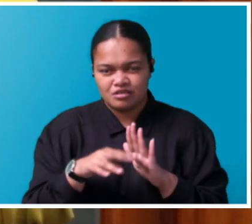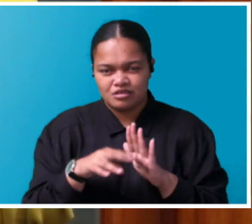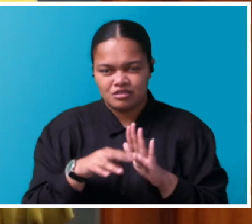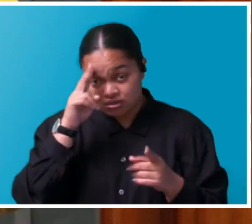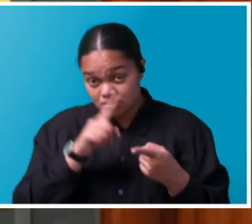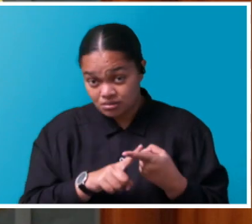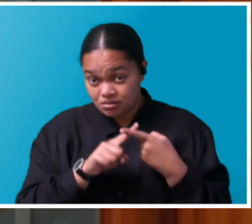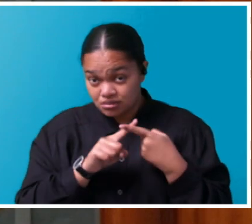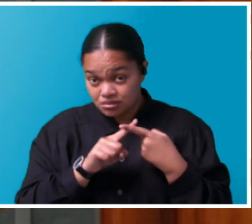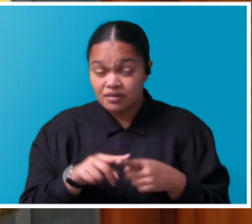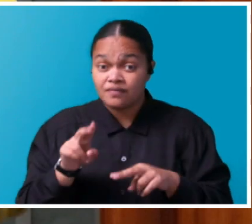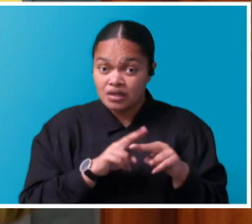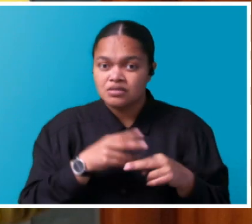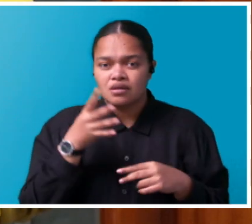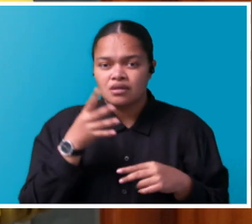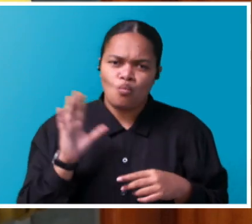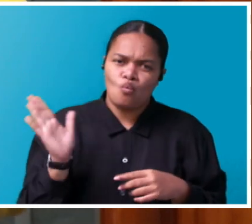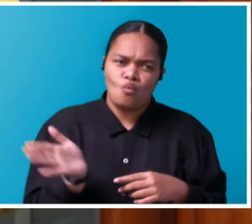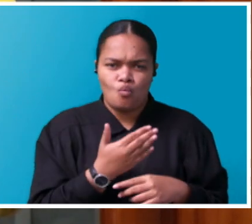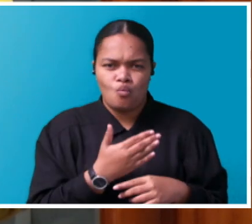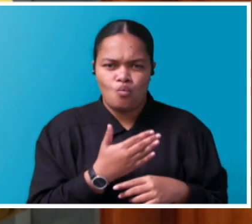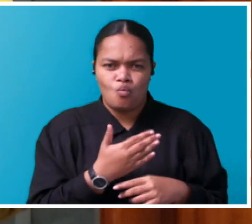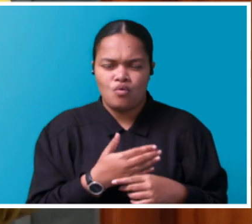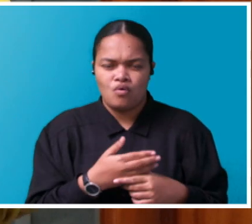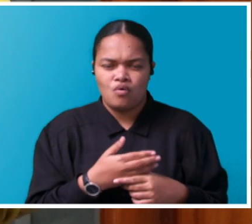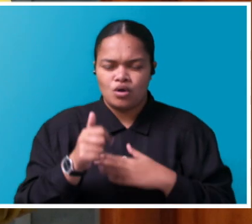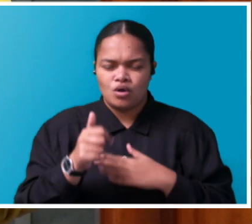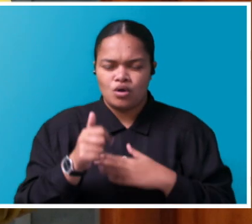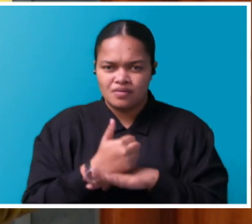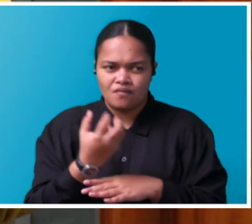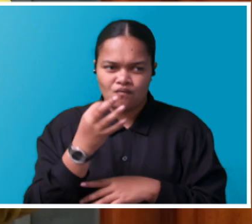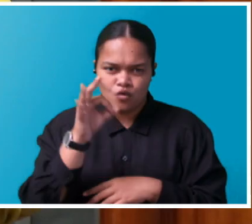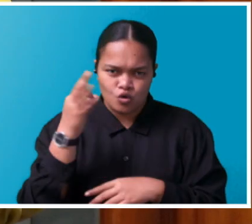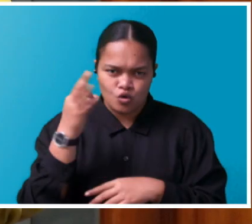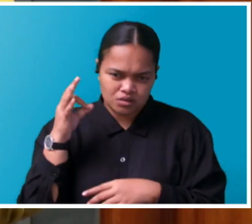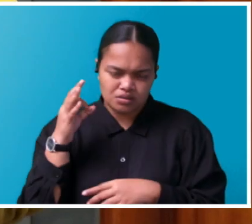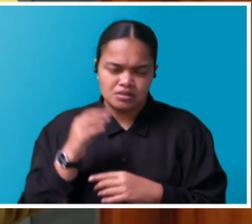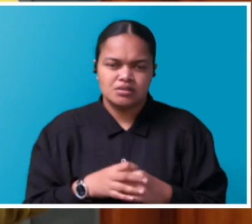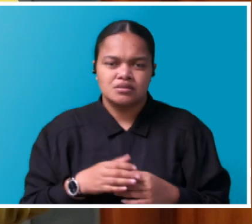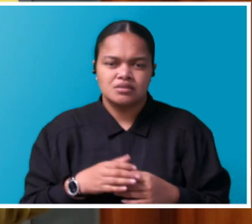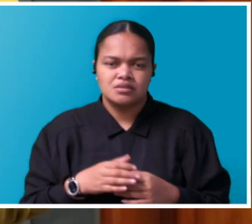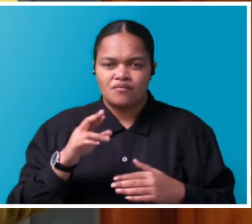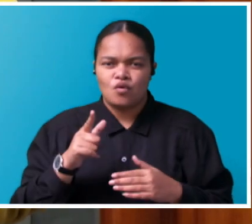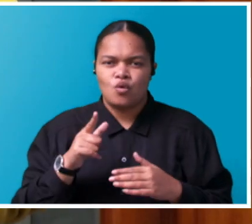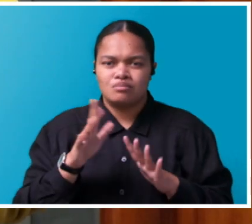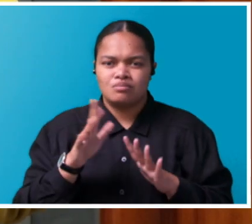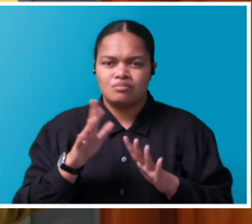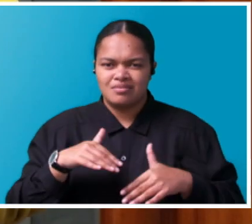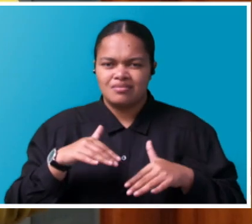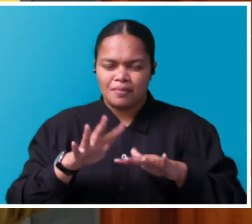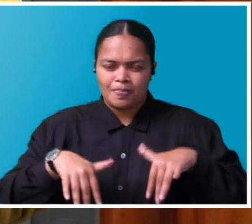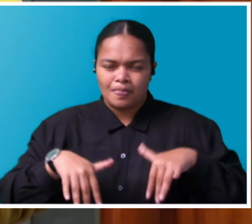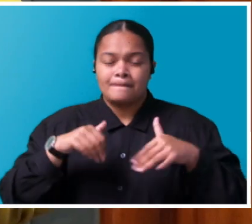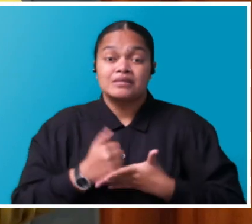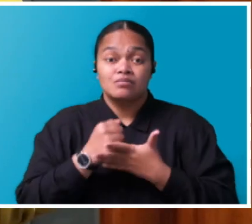the first part, Fiji has all the hallmarks for establishing a forest carbon trading platform to support the nation's development